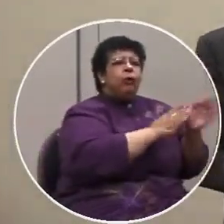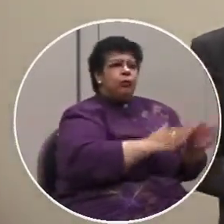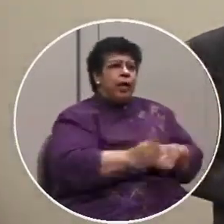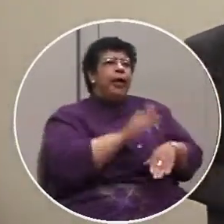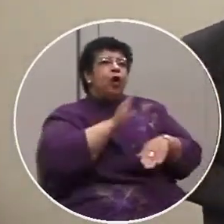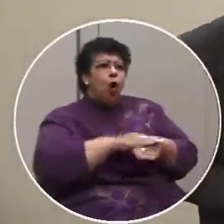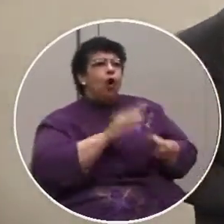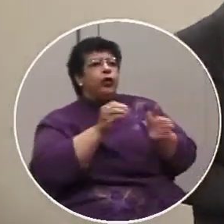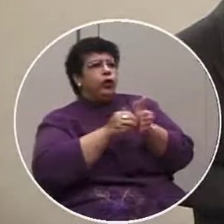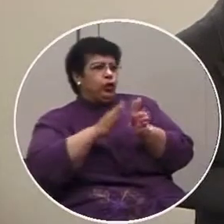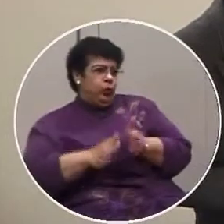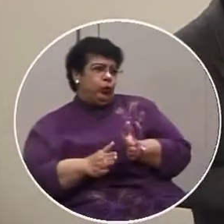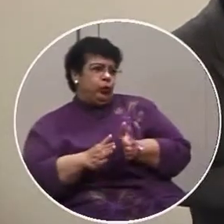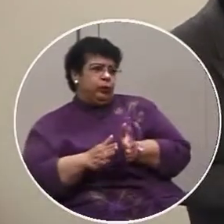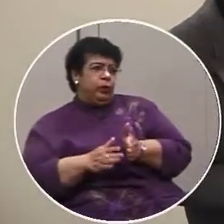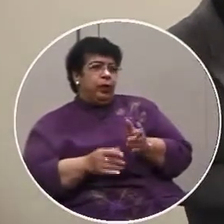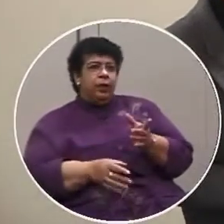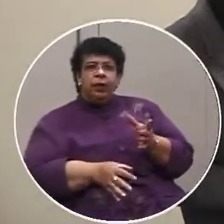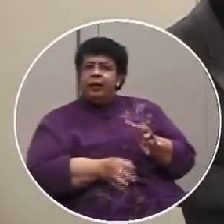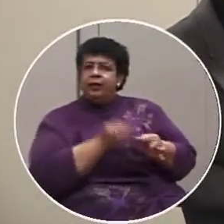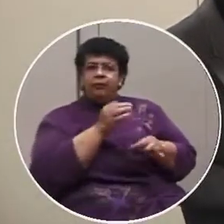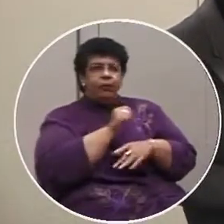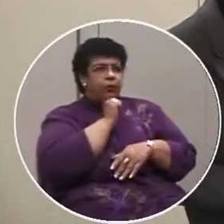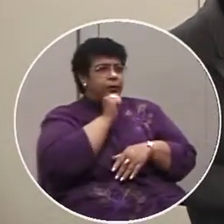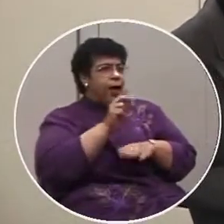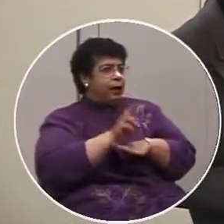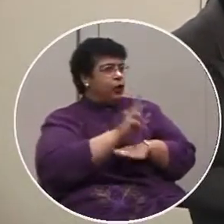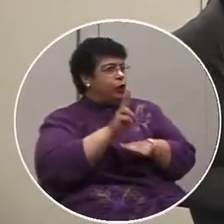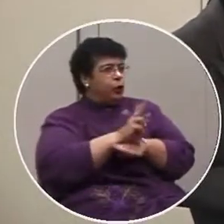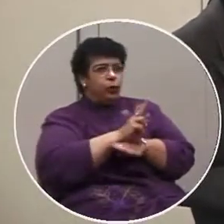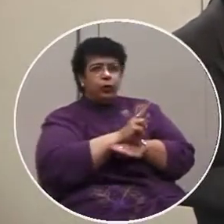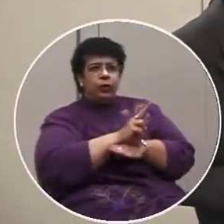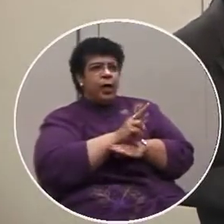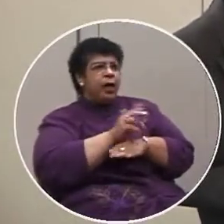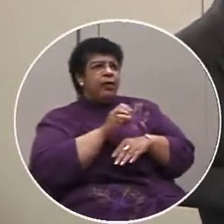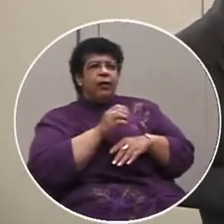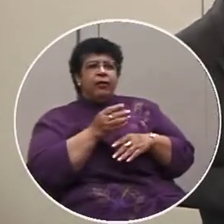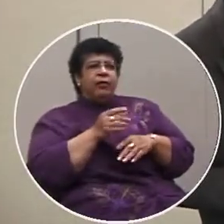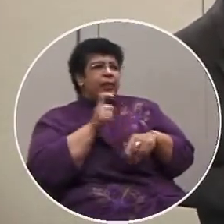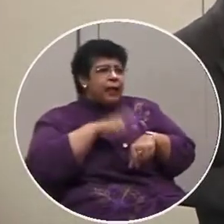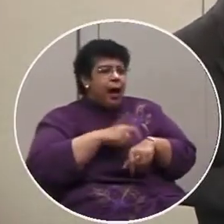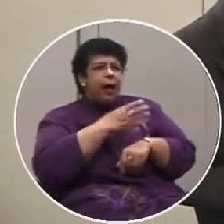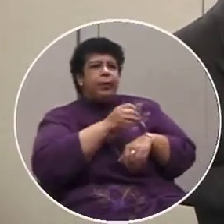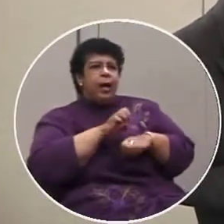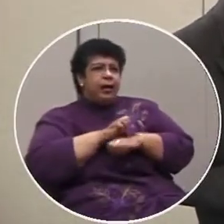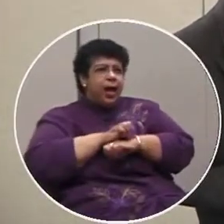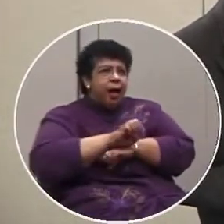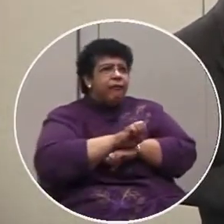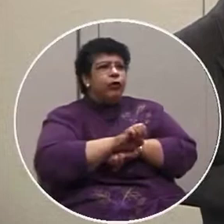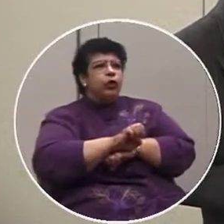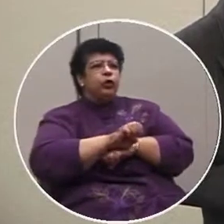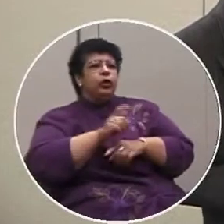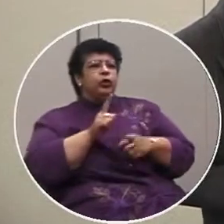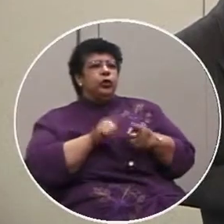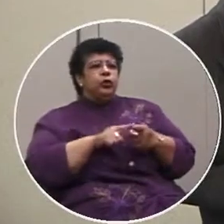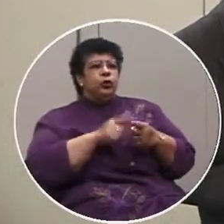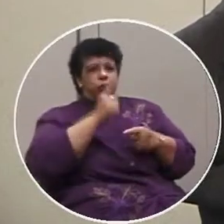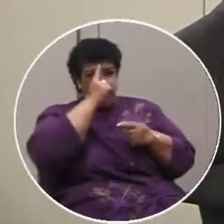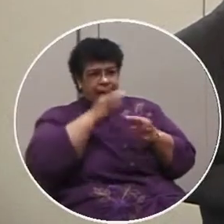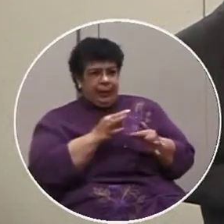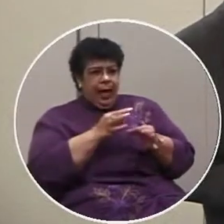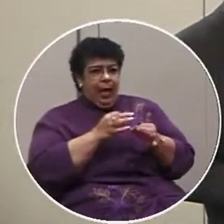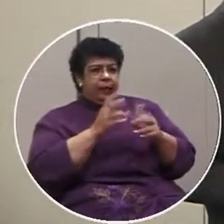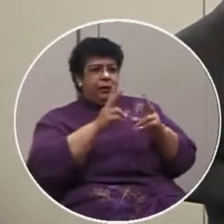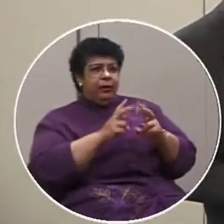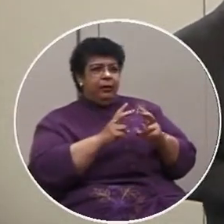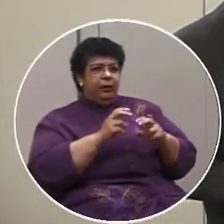If you don't consciously take the time and effort to determine the function and connect the